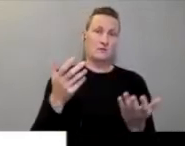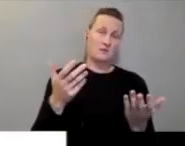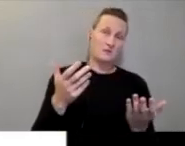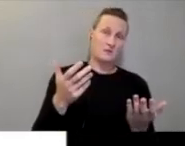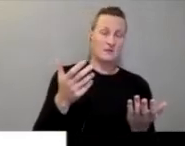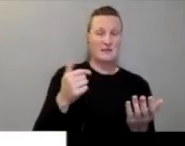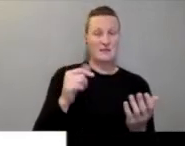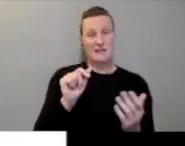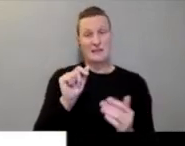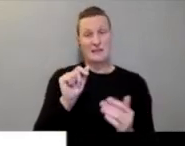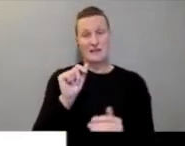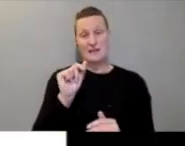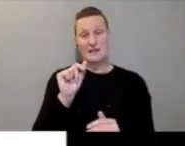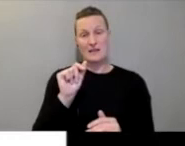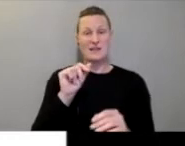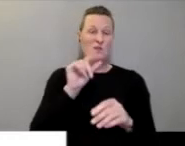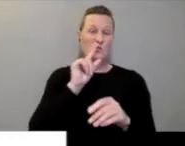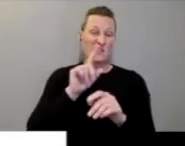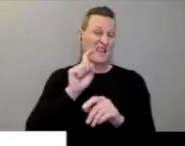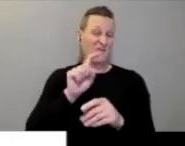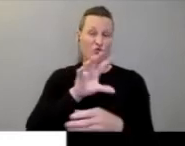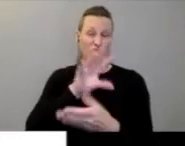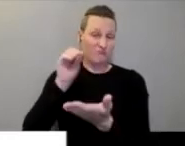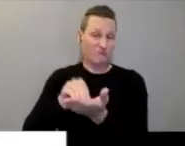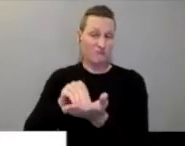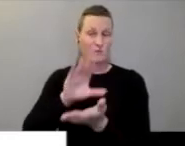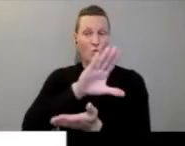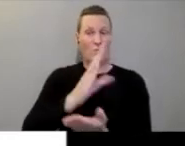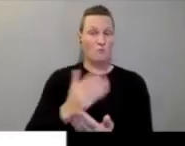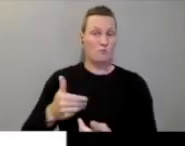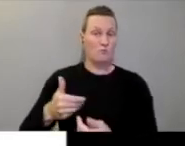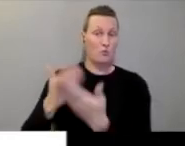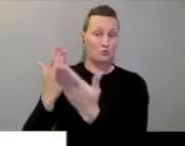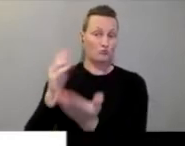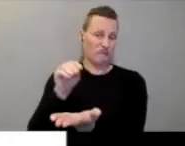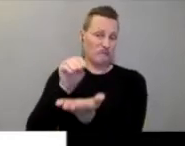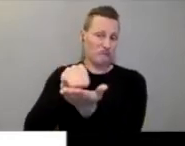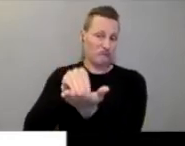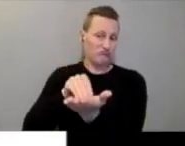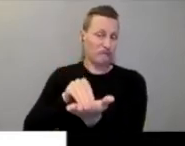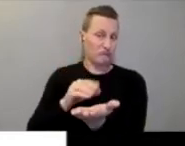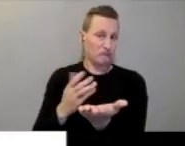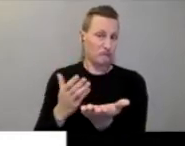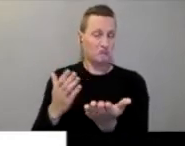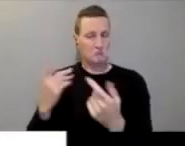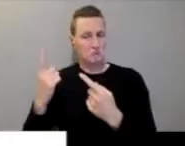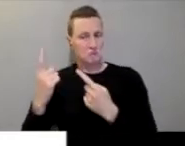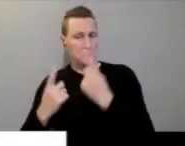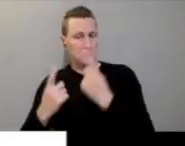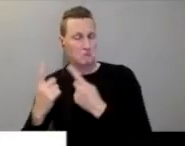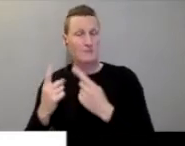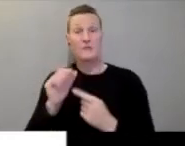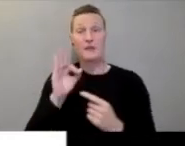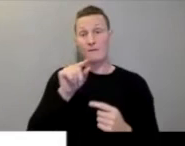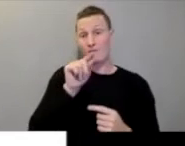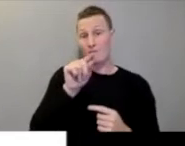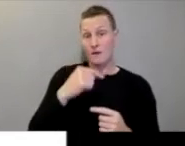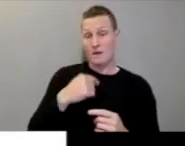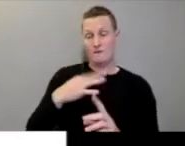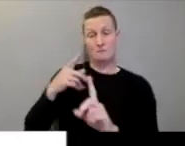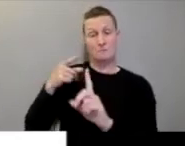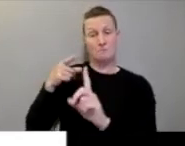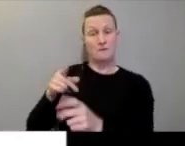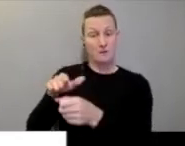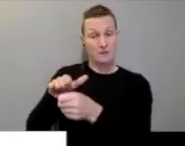be part of the proposal. If you do, as I said, if there's a scenario in which you're proposing a site that is publicly